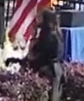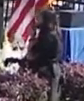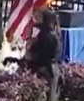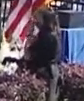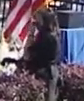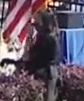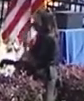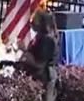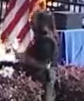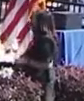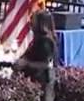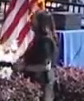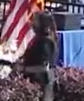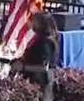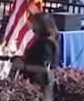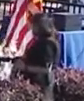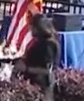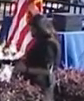Thank you.